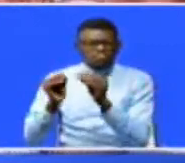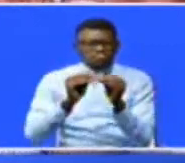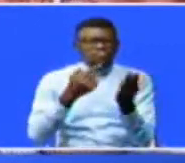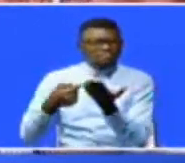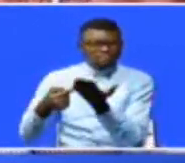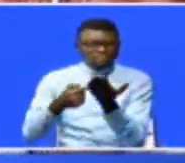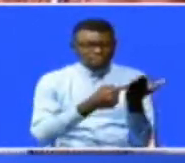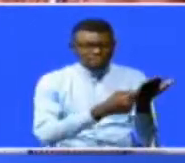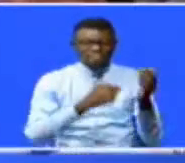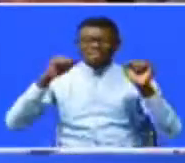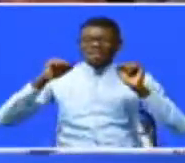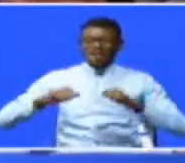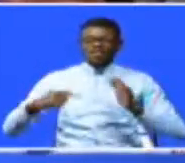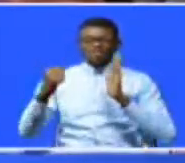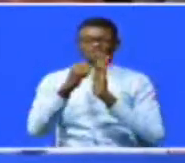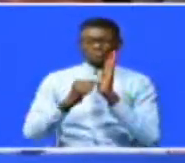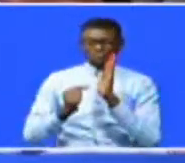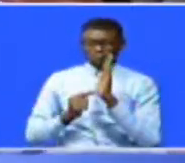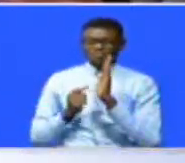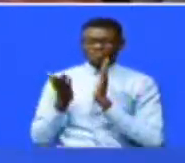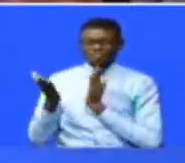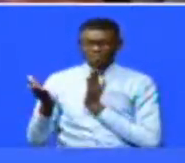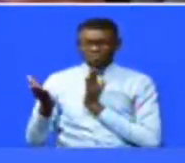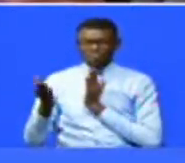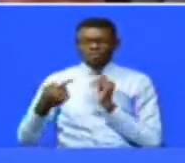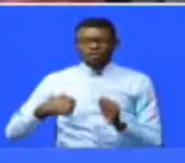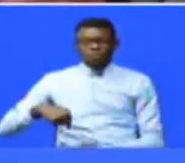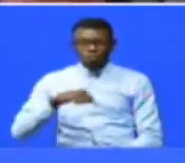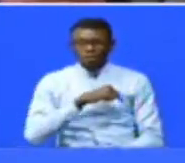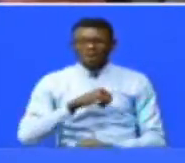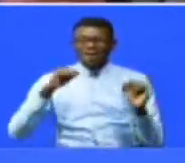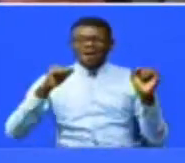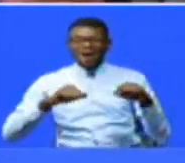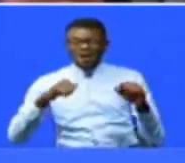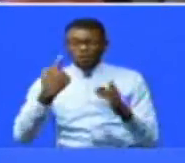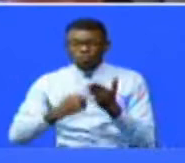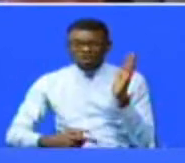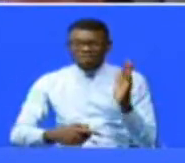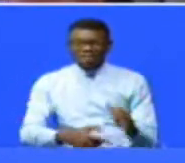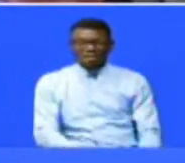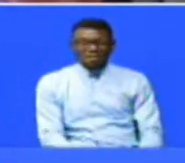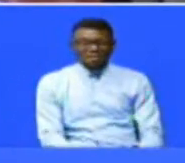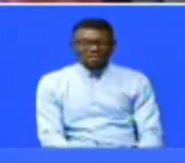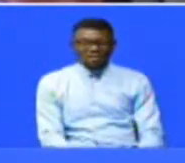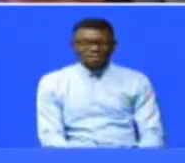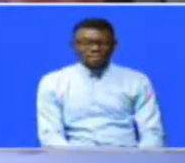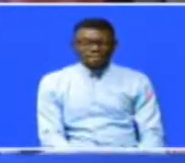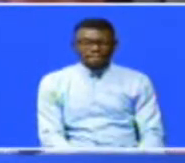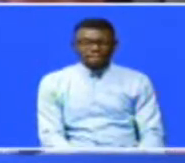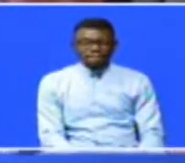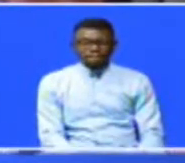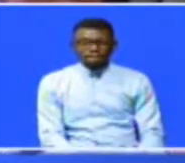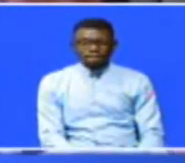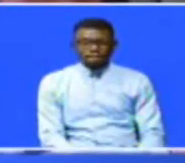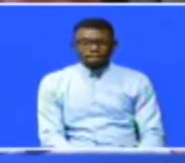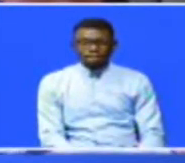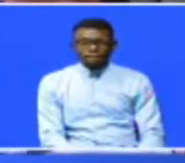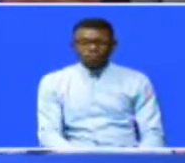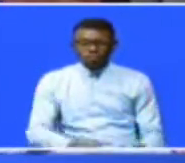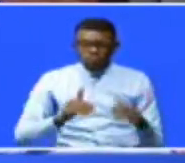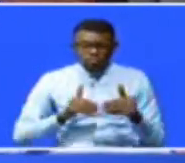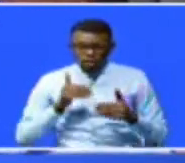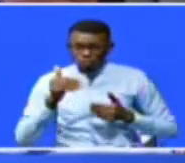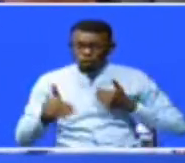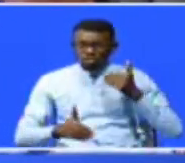pakawa na maafikiano. We have agreed that in order to have this